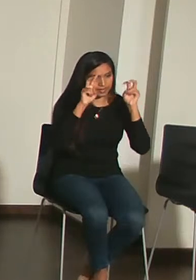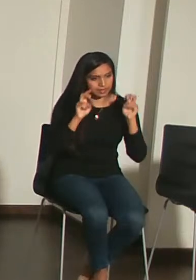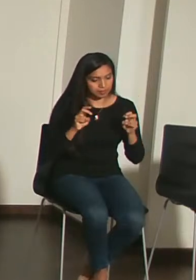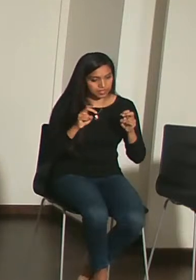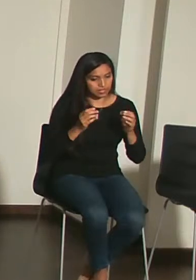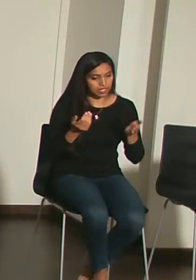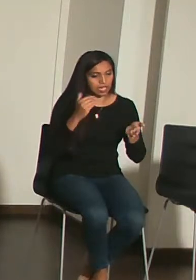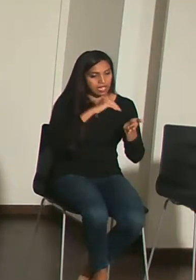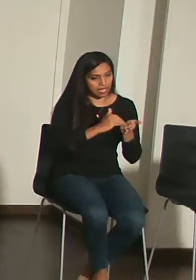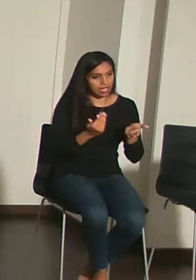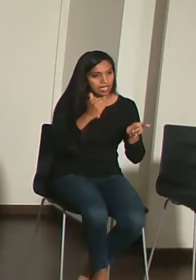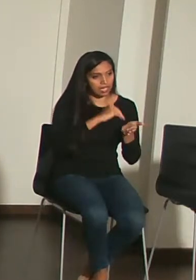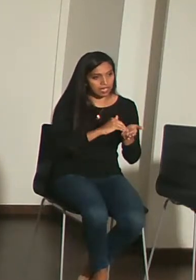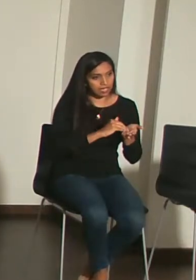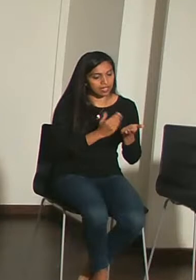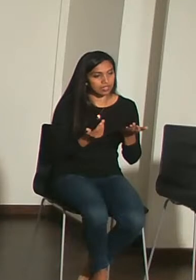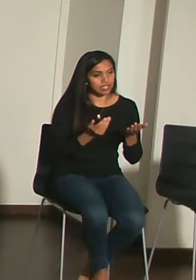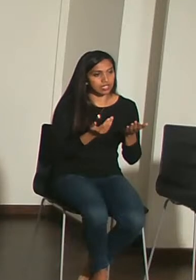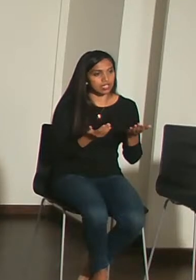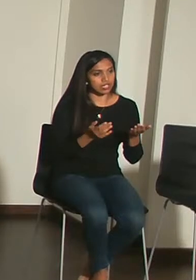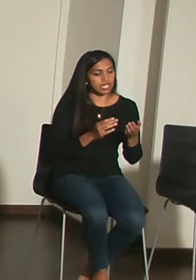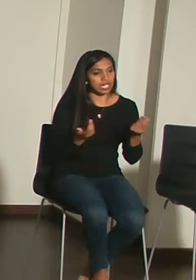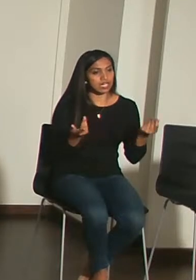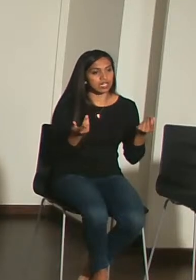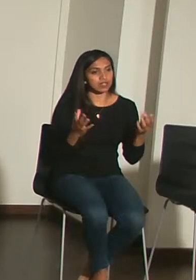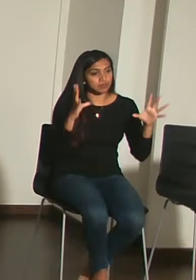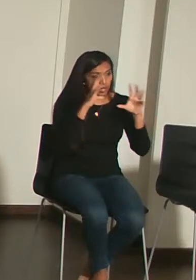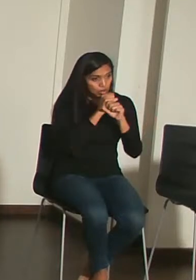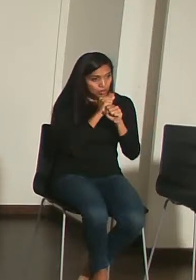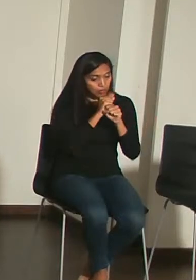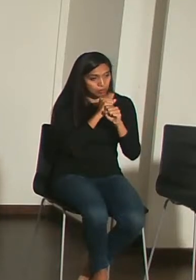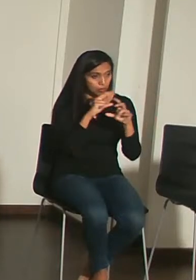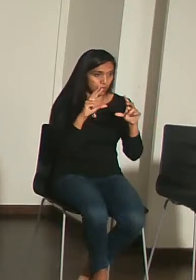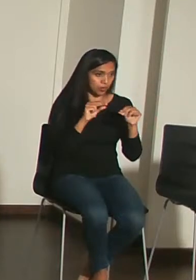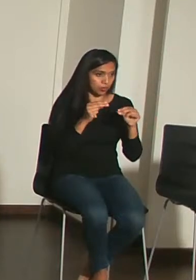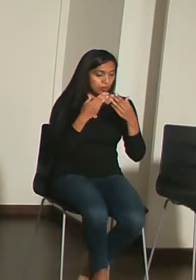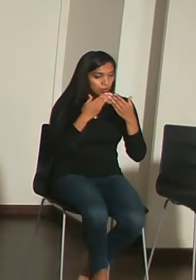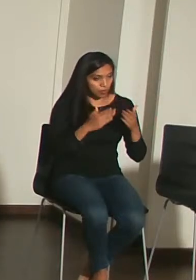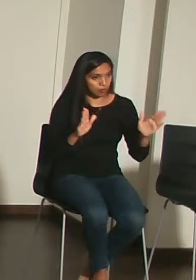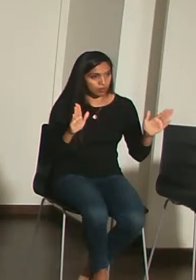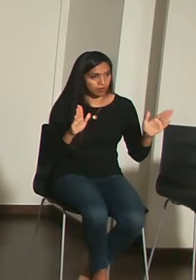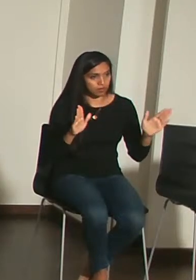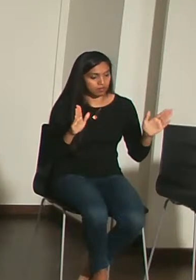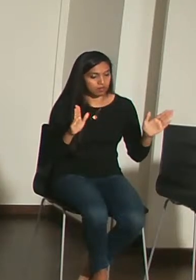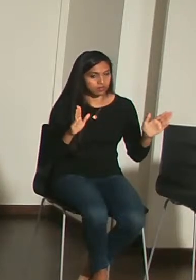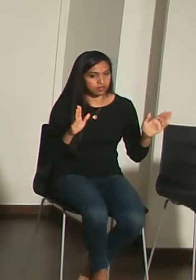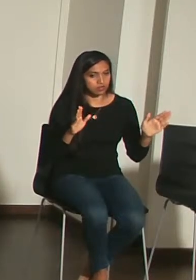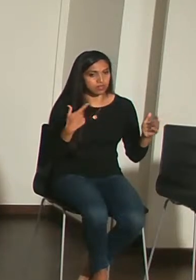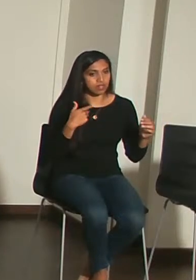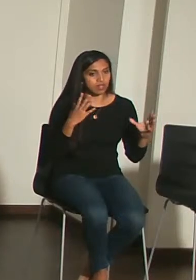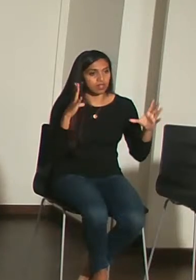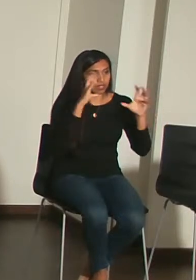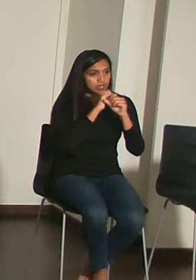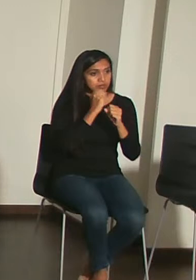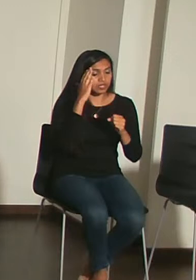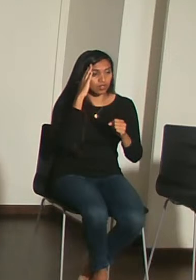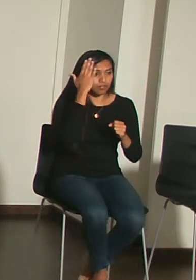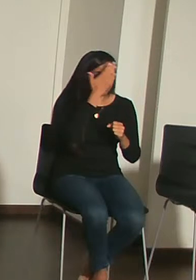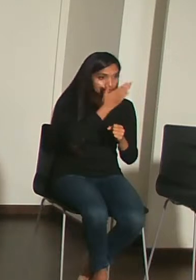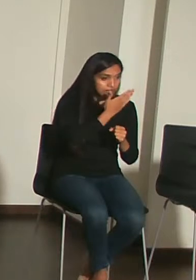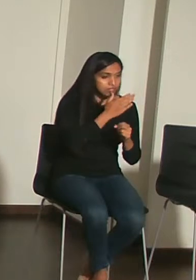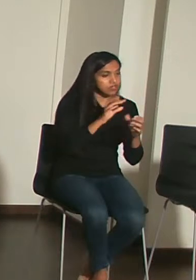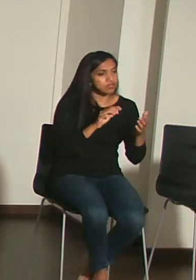resists unconcealment, is unconcealment is this idea that Heidegger brings. I mean, you know his critical